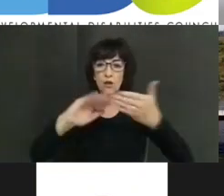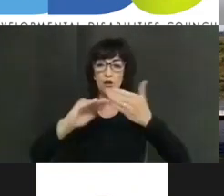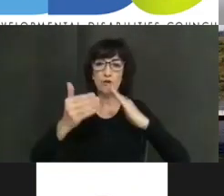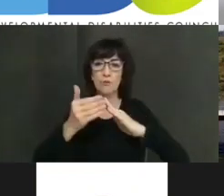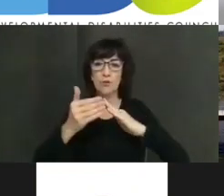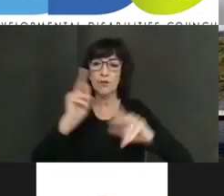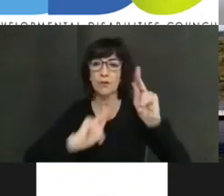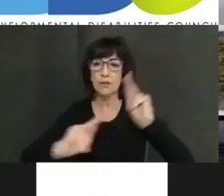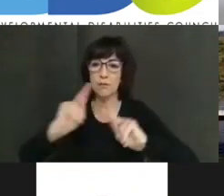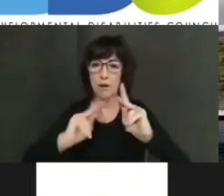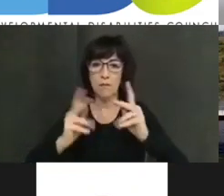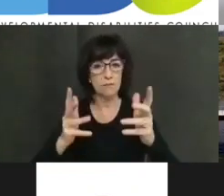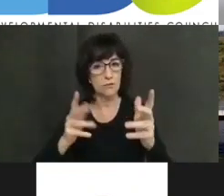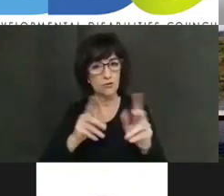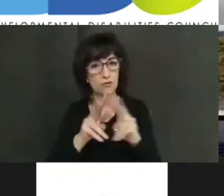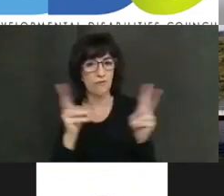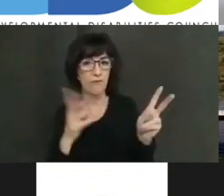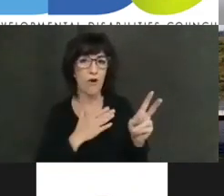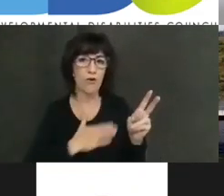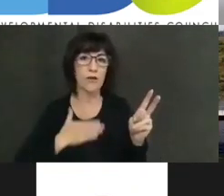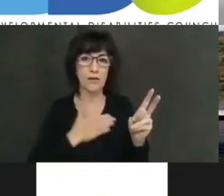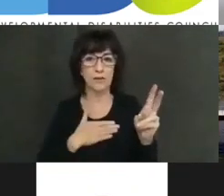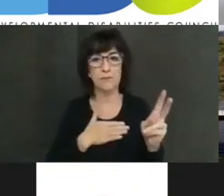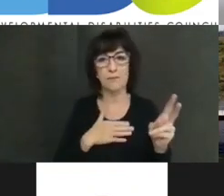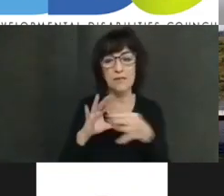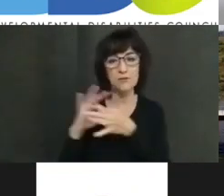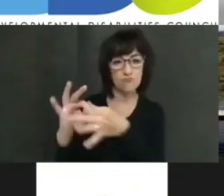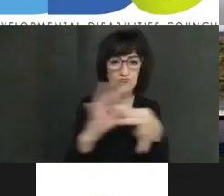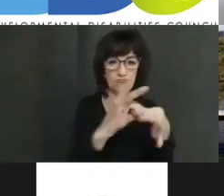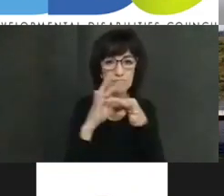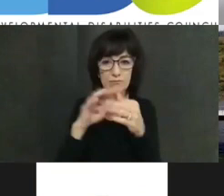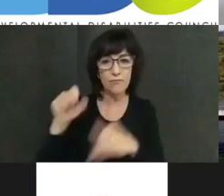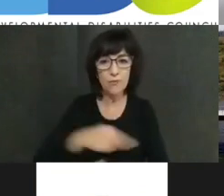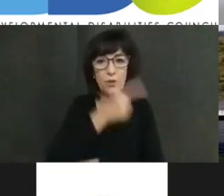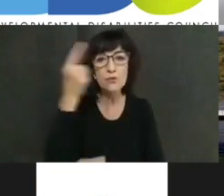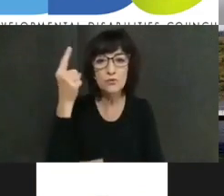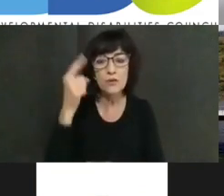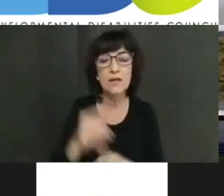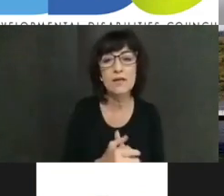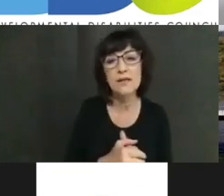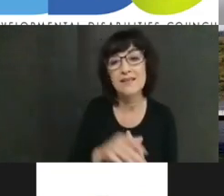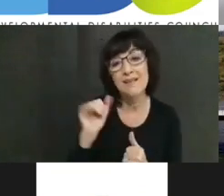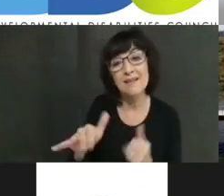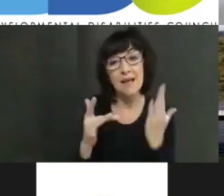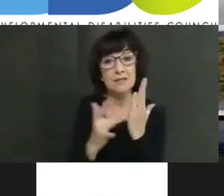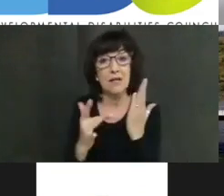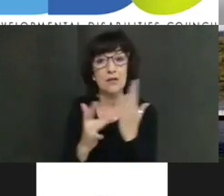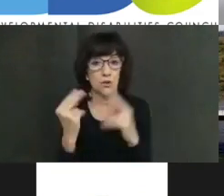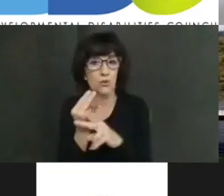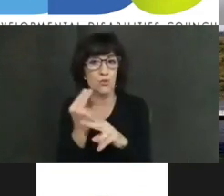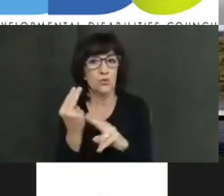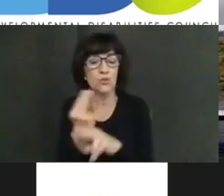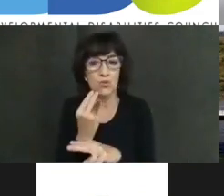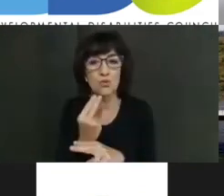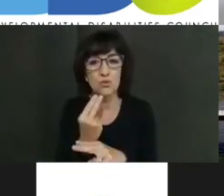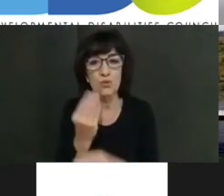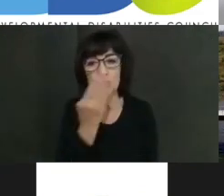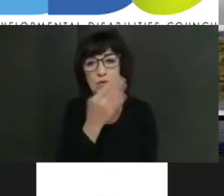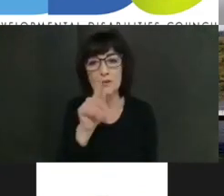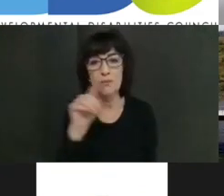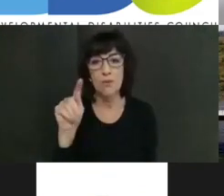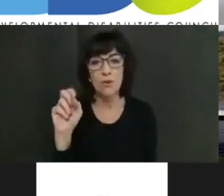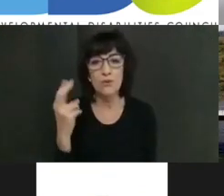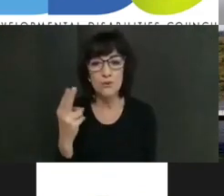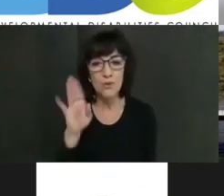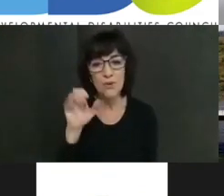are very pleased to join you today. But the technology uses Bluetooth, and Ben is a better explainer at this